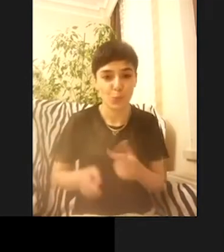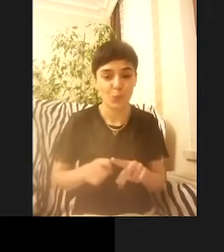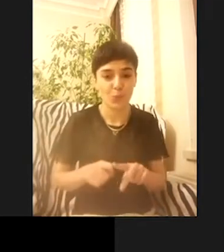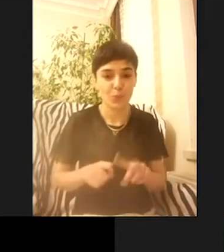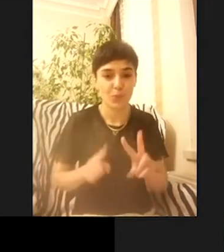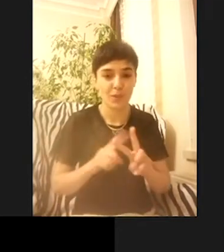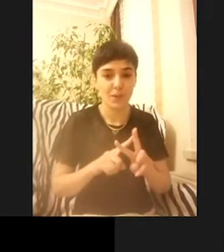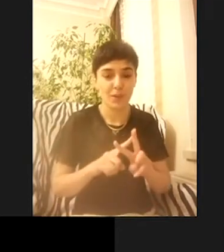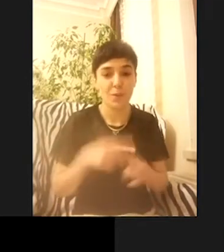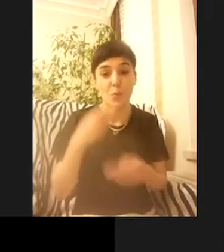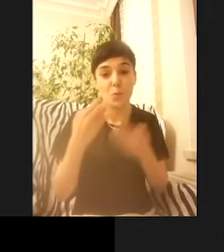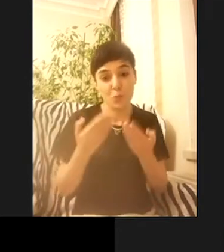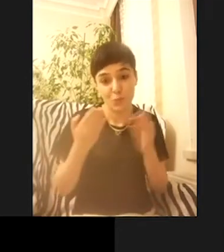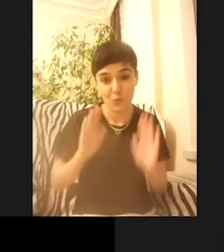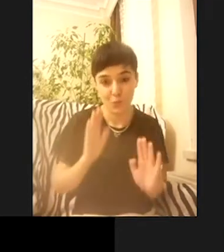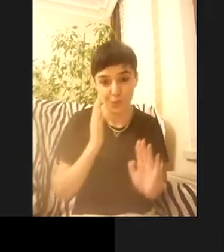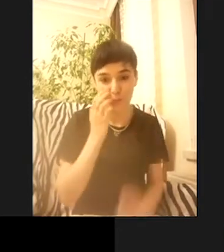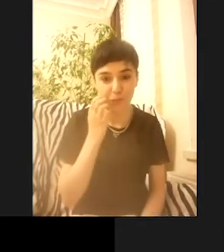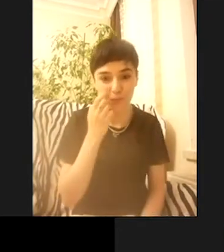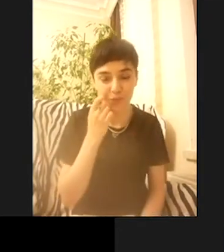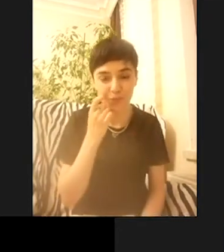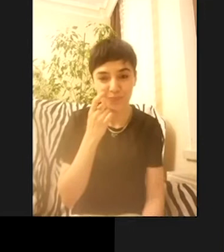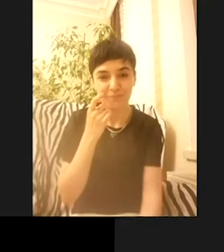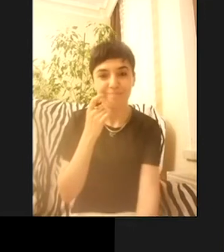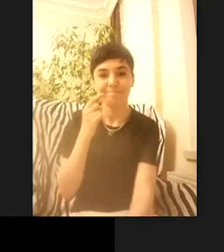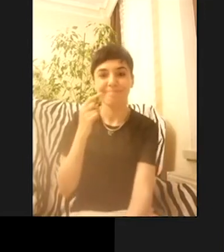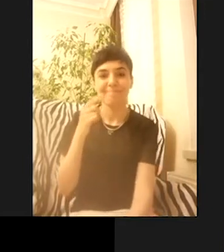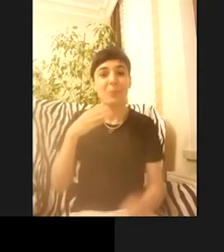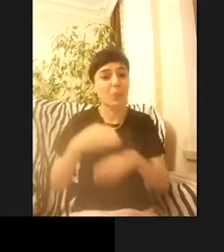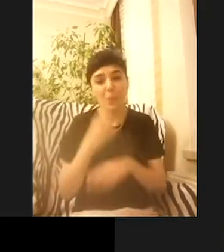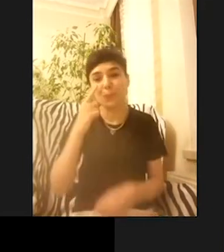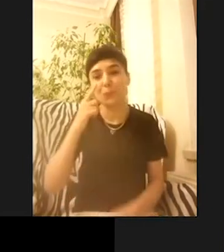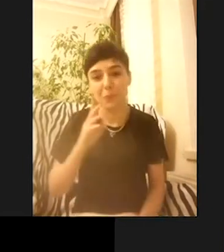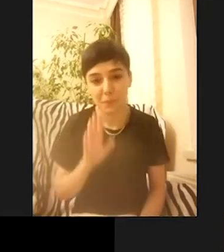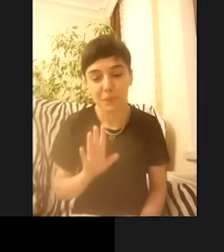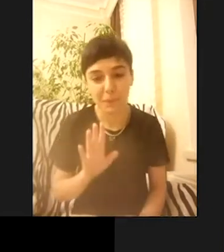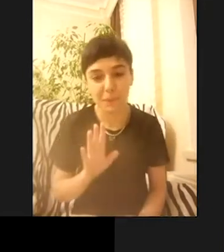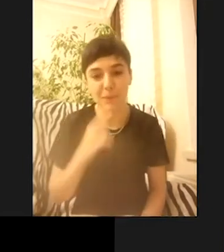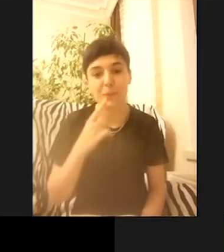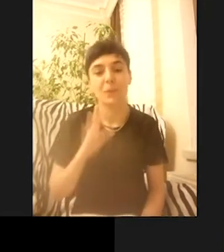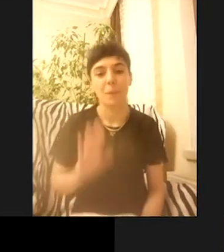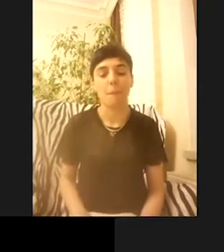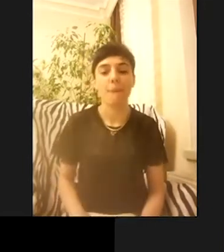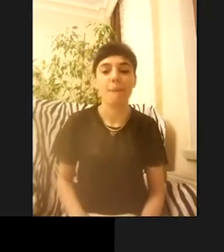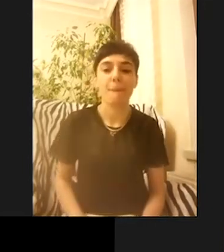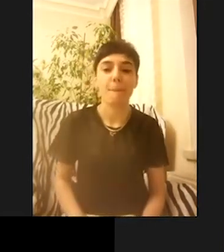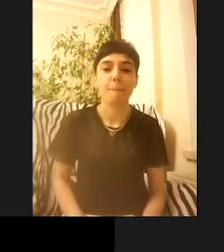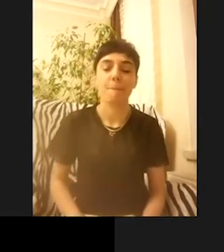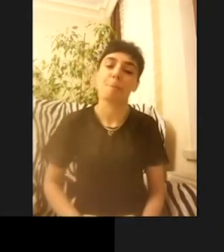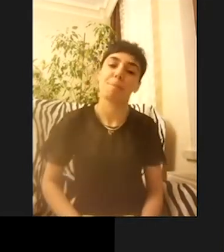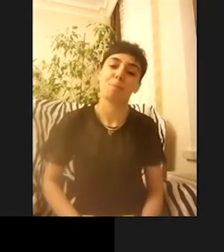why I should not say it correct, because it is a localized, embodied language then. Yeah.